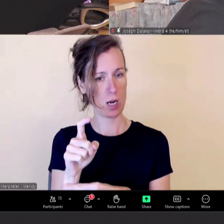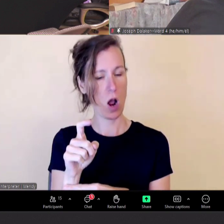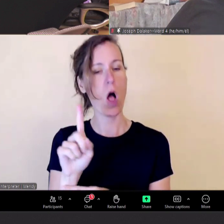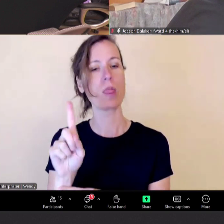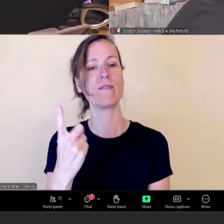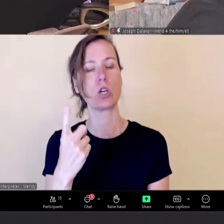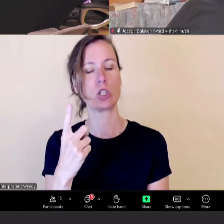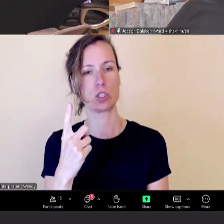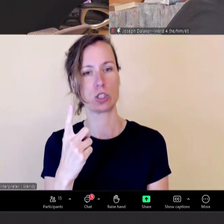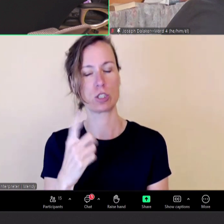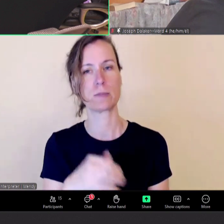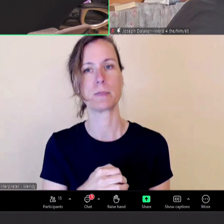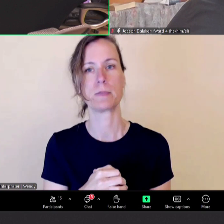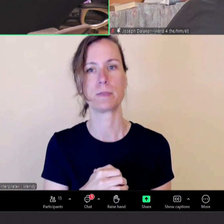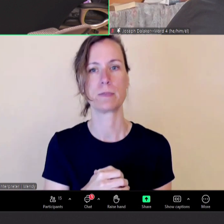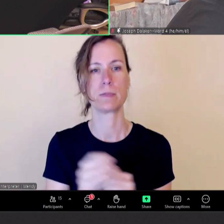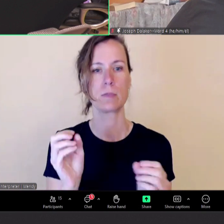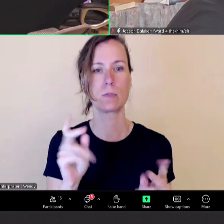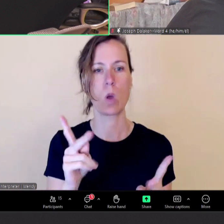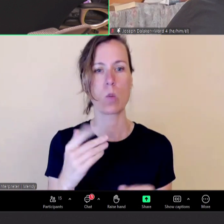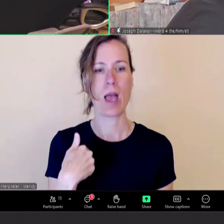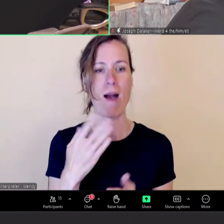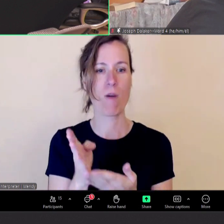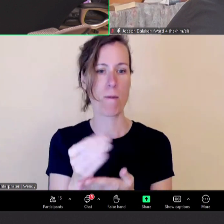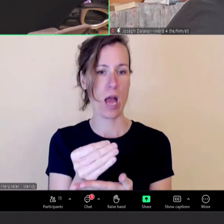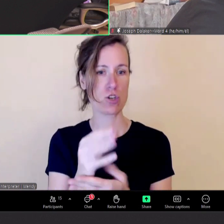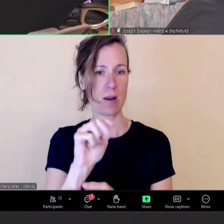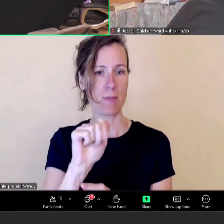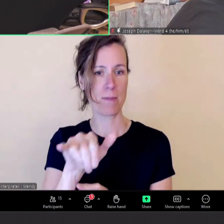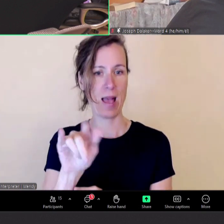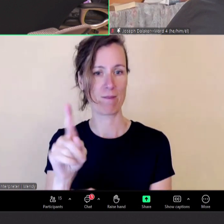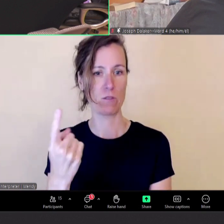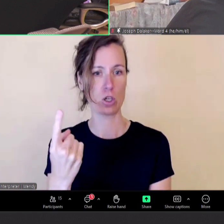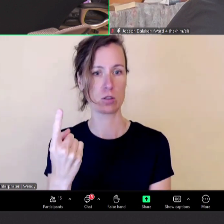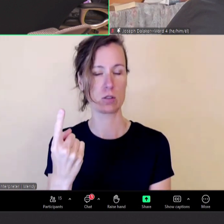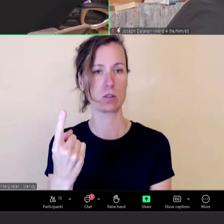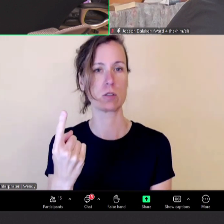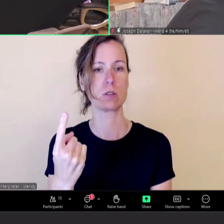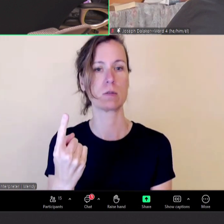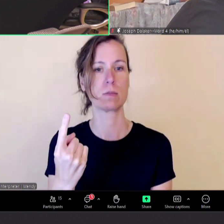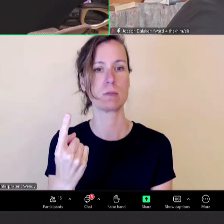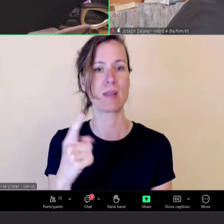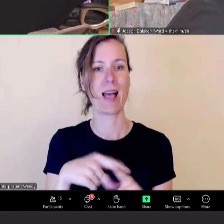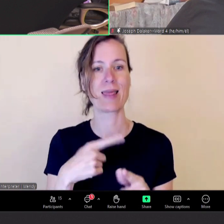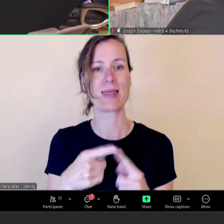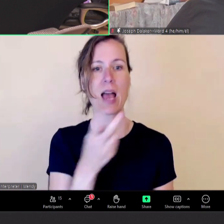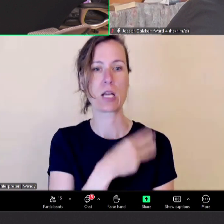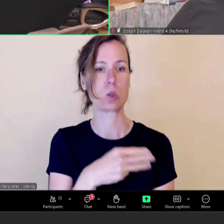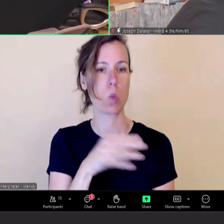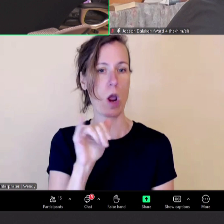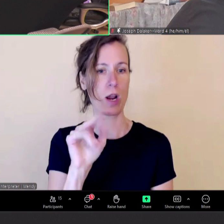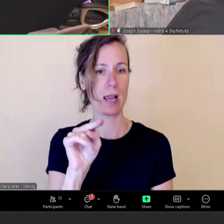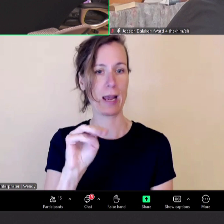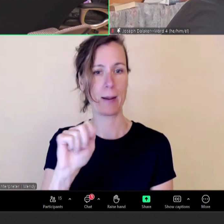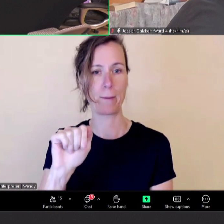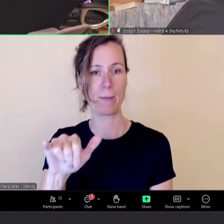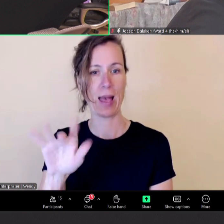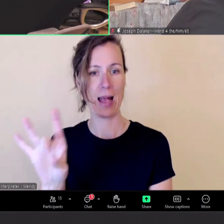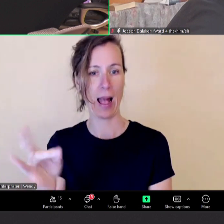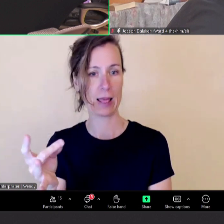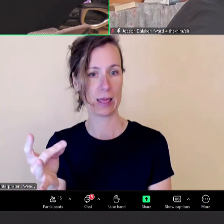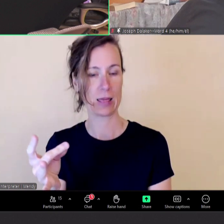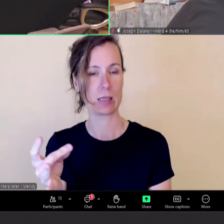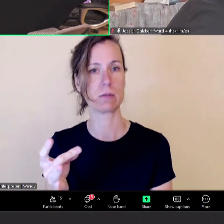right. So we have budget May 1st and then swearing in May 8th. So in